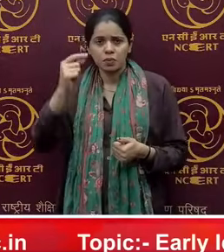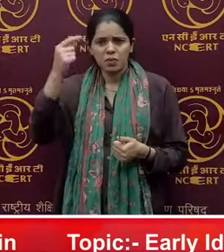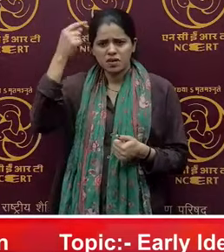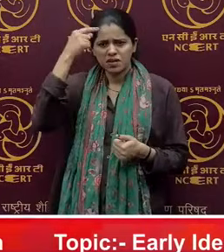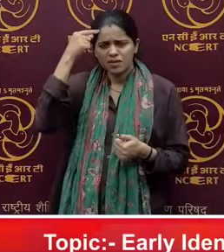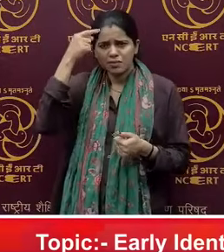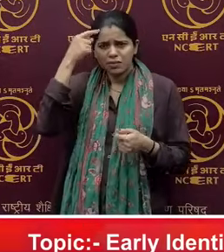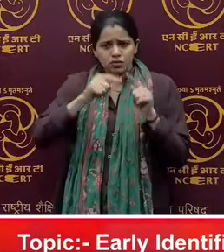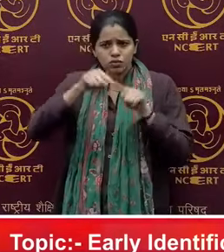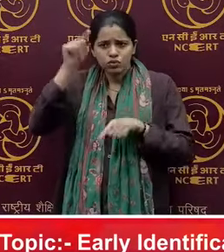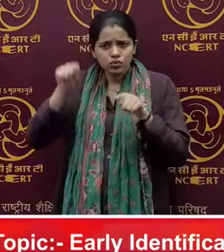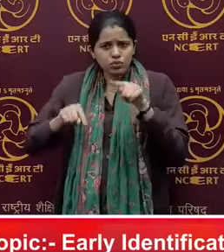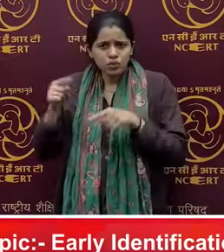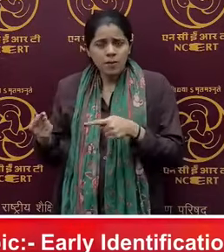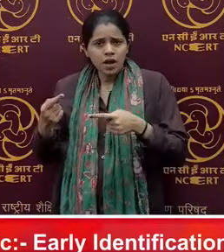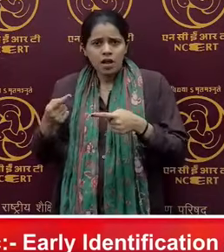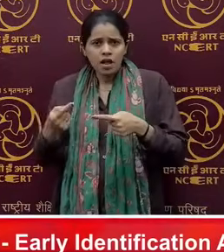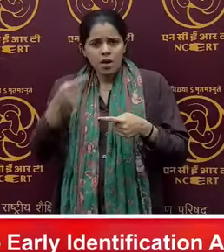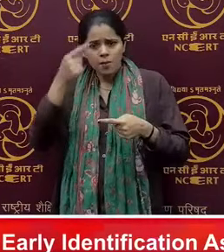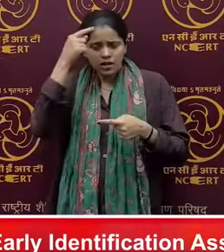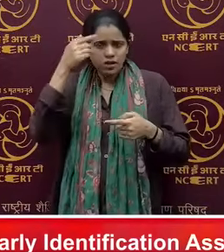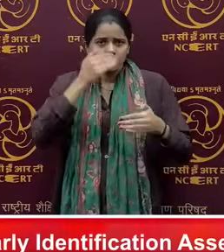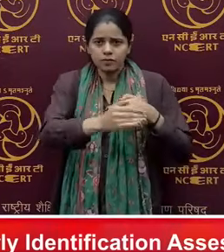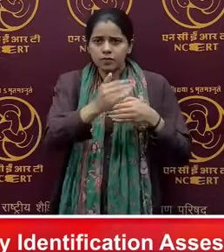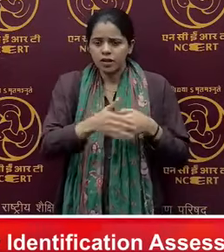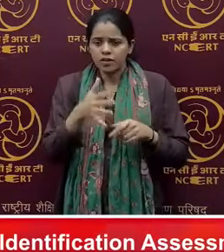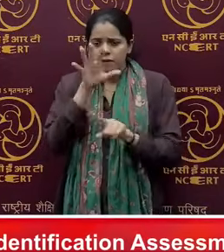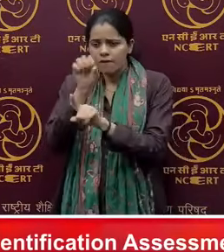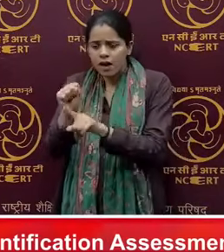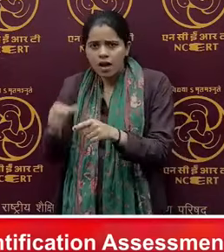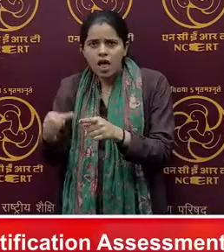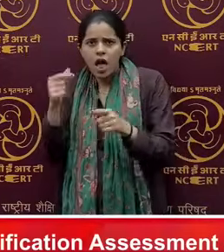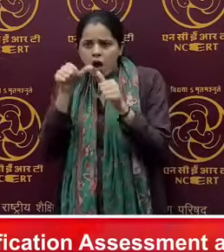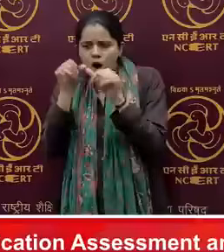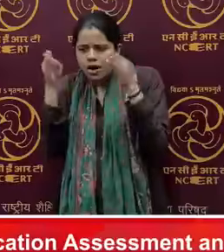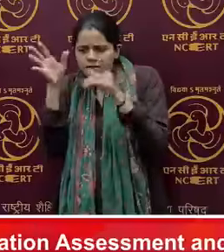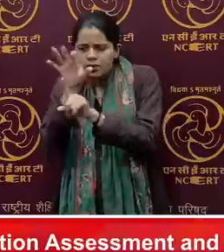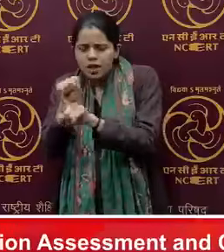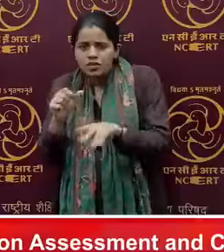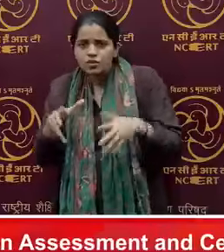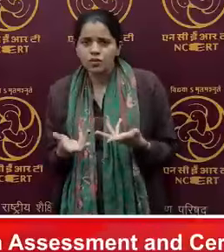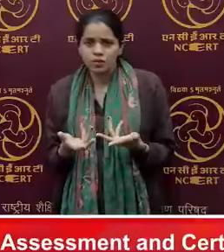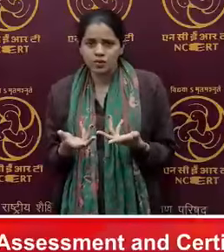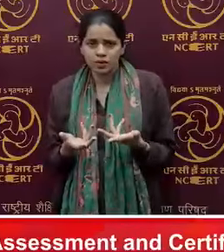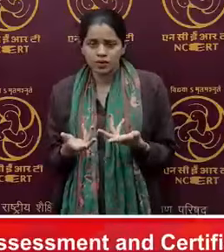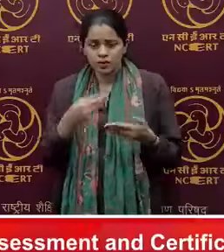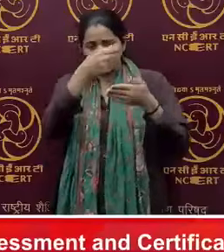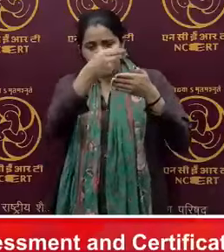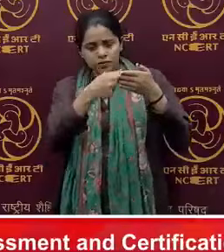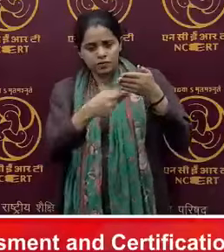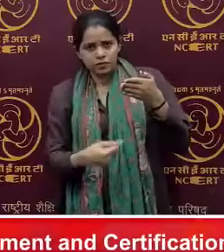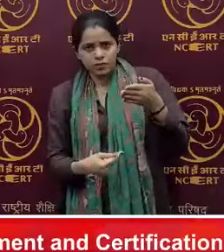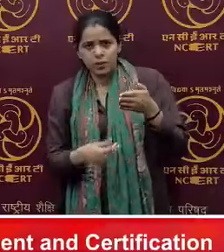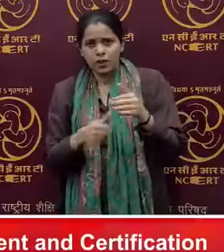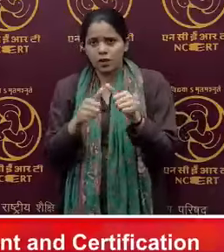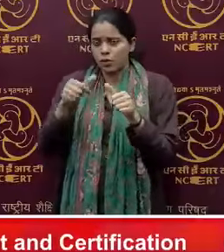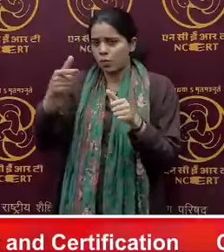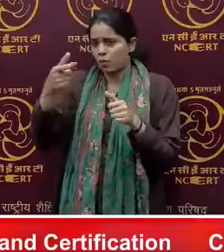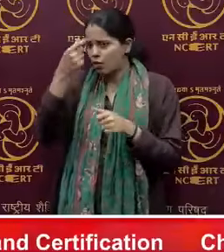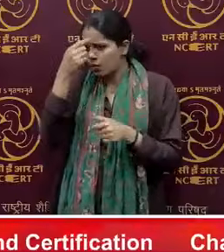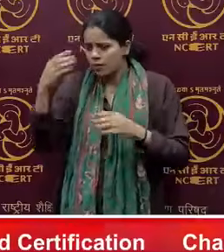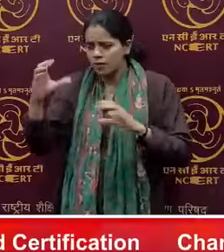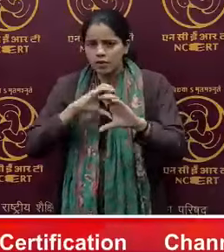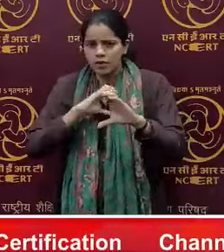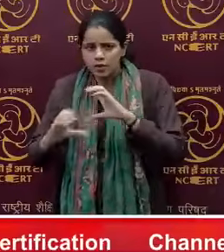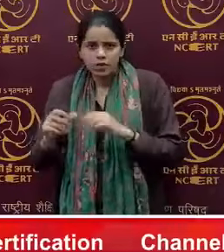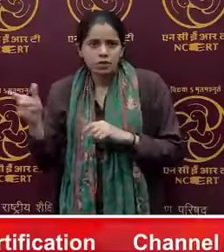as we say, right, in this domain. So how would you Right. identify in that scenario? Because in your list you mentioned that they have problem with communication, they